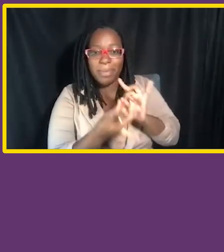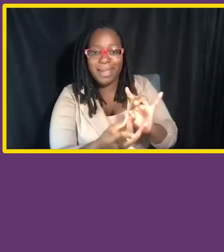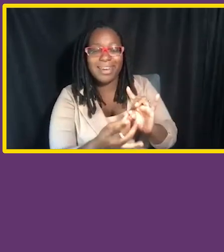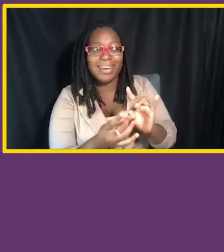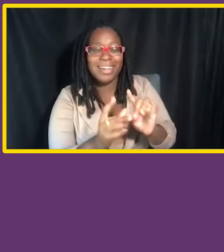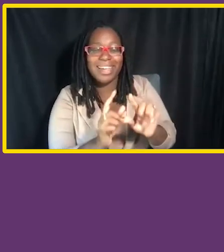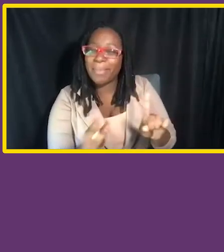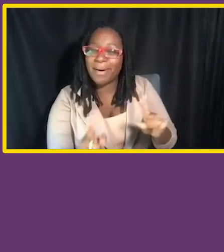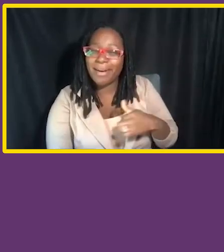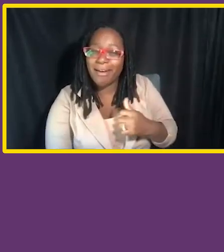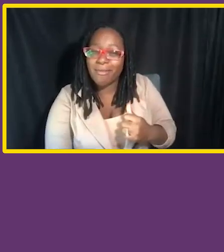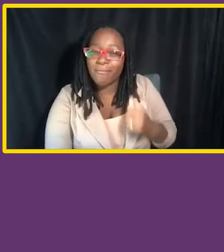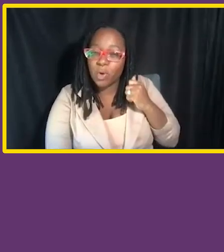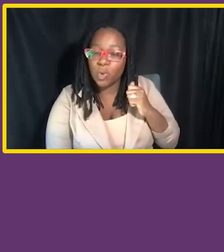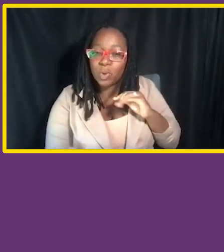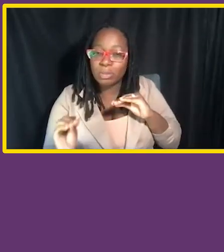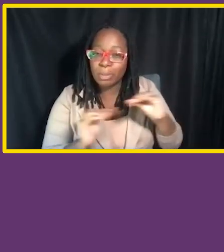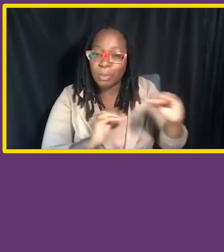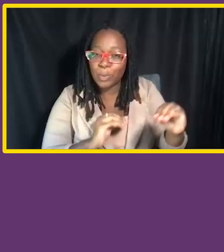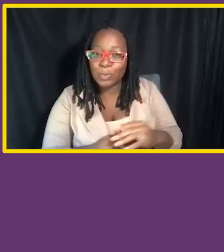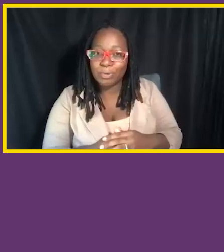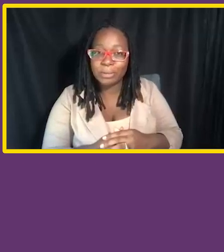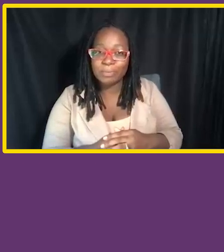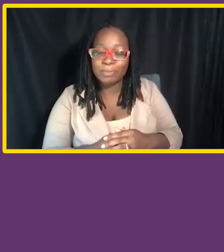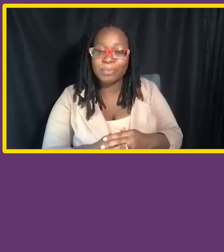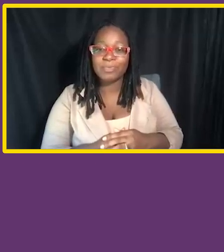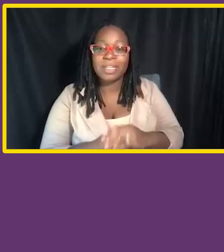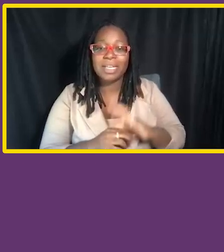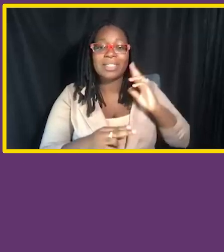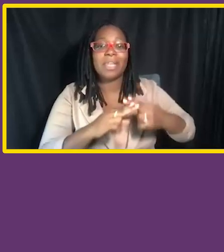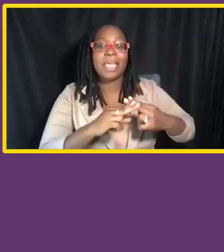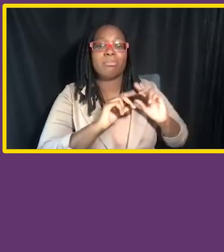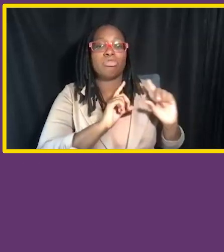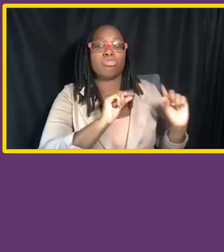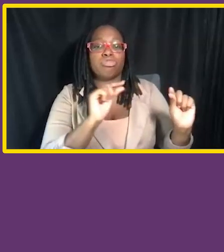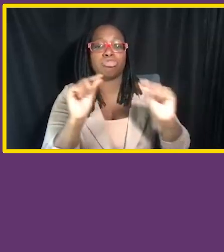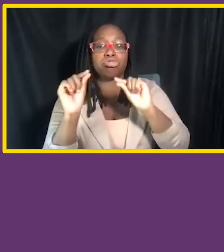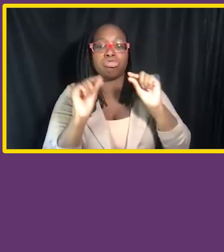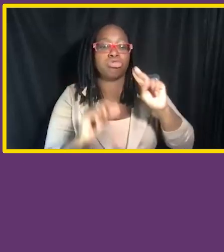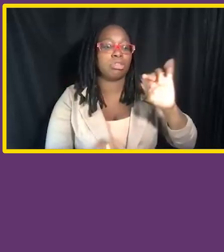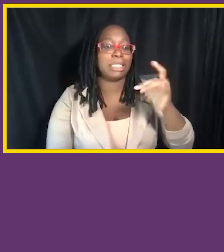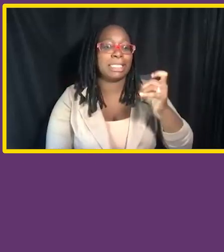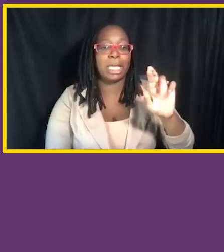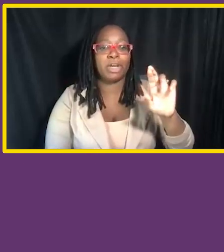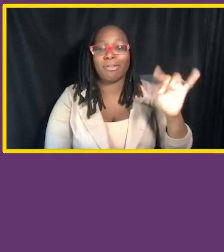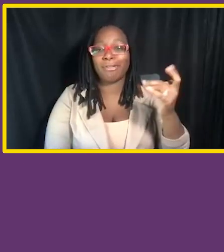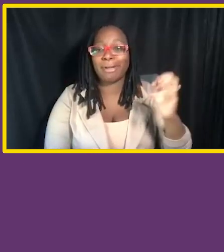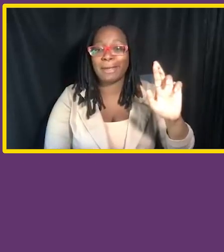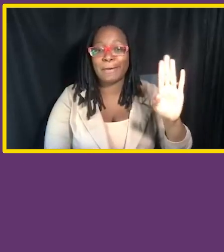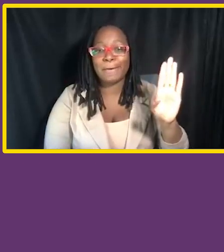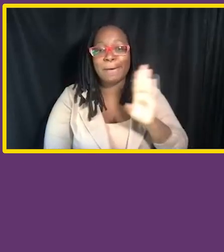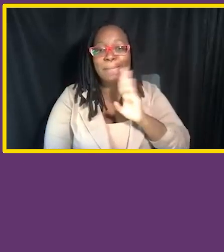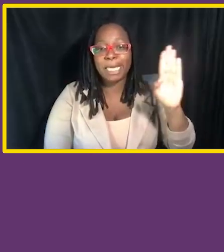be moved. She heard the names swirl ribbons in the wind of history, nigger, nigger bitch, heifer, mammy,